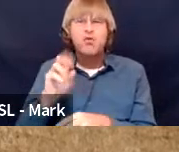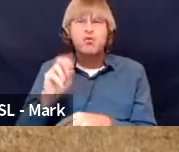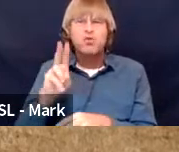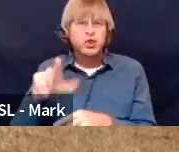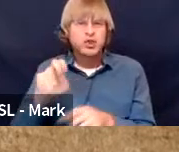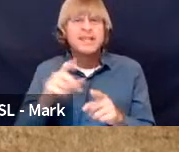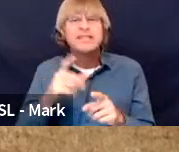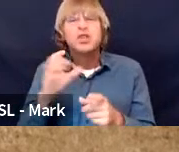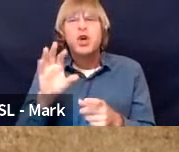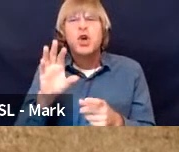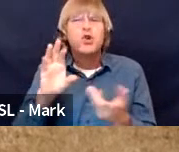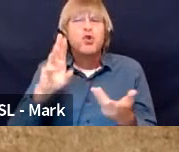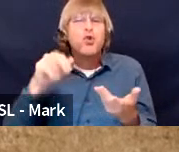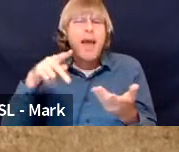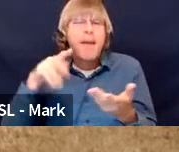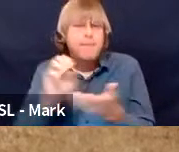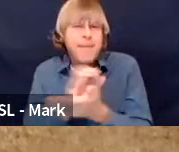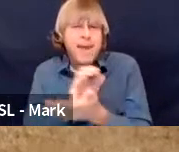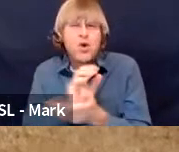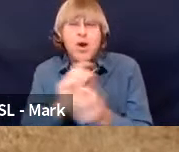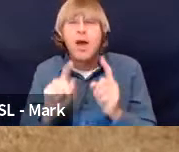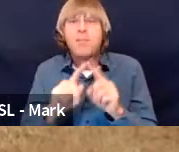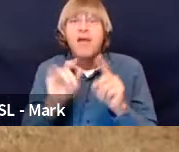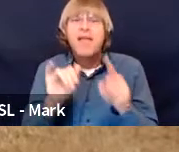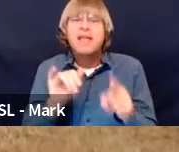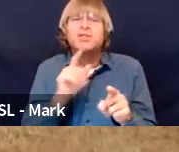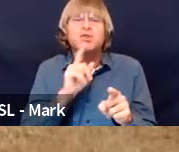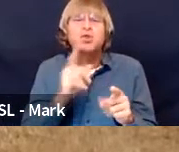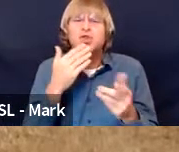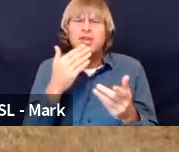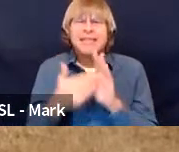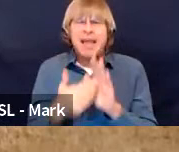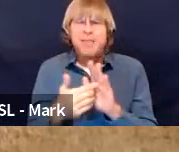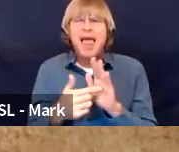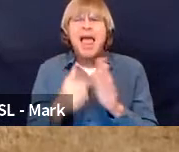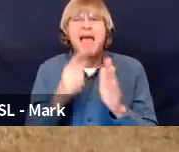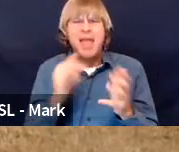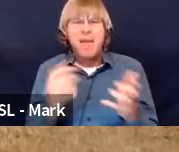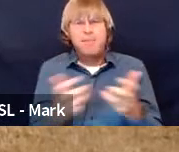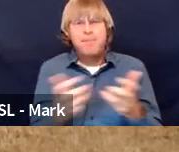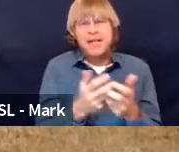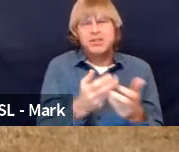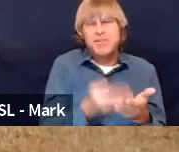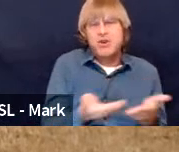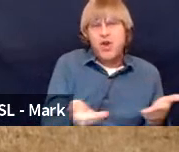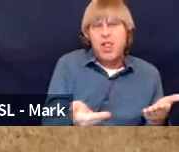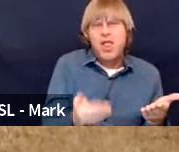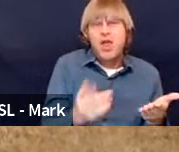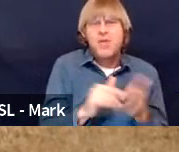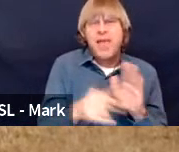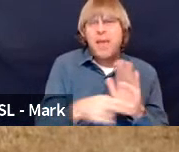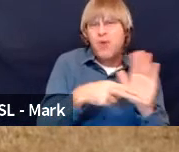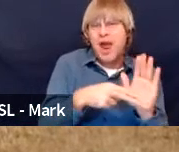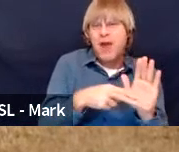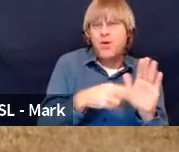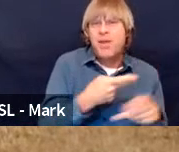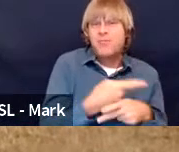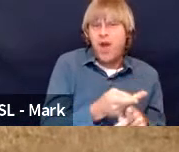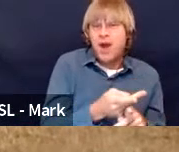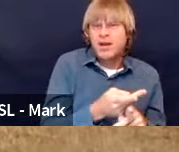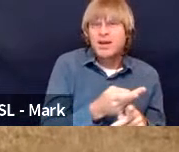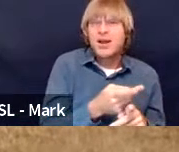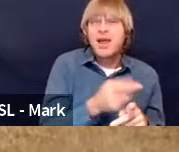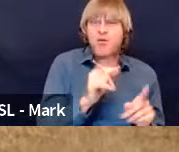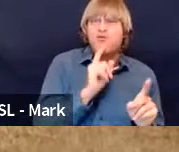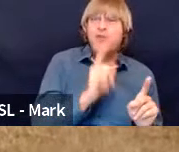a crepe paper, but this is such a great example of how matching the materials to the brand or the product